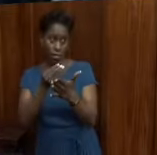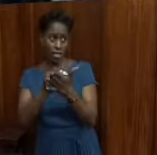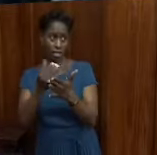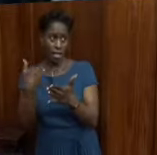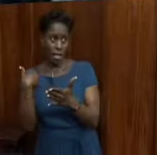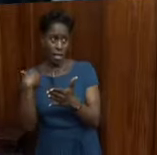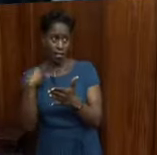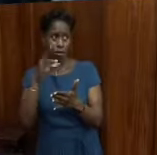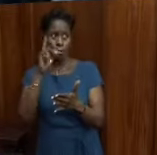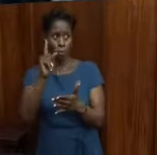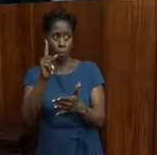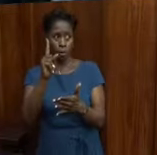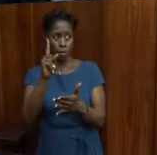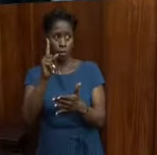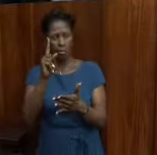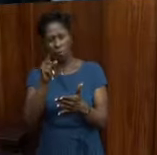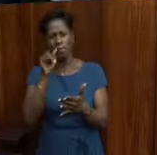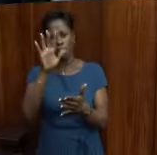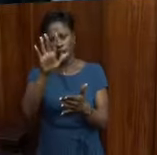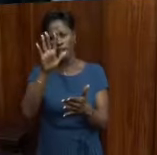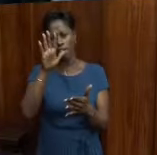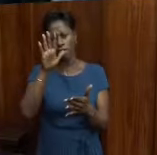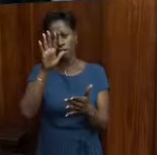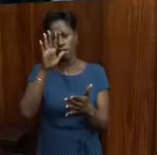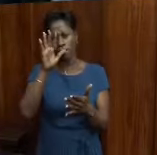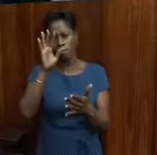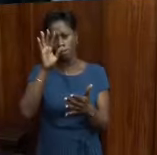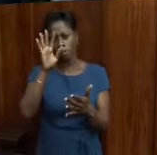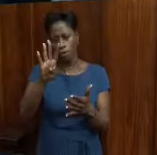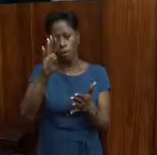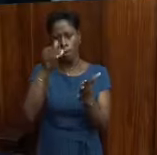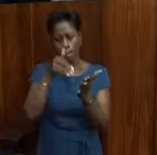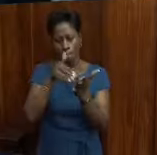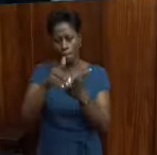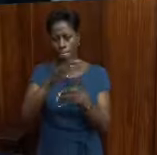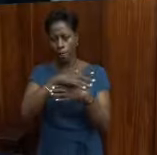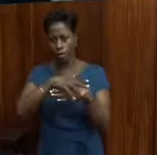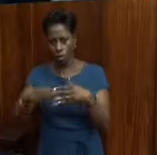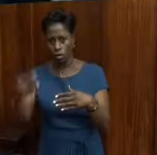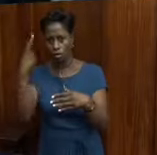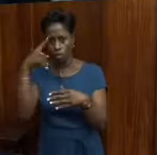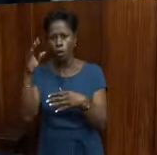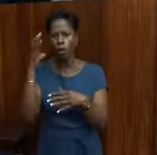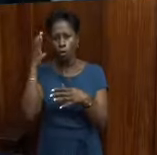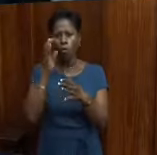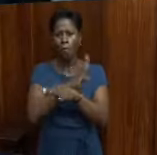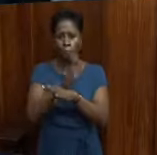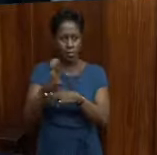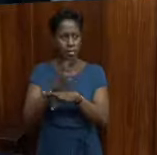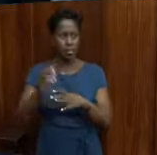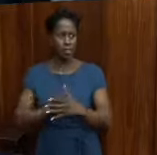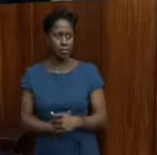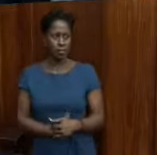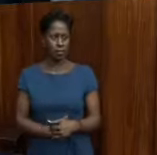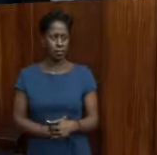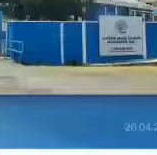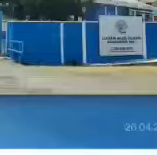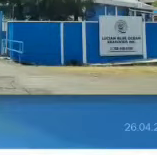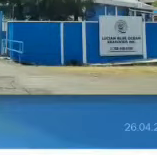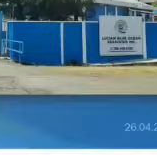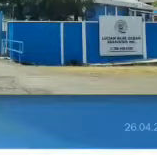the cocoa industry. The fisheries sector has been severely affected by the COVID-19